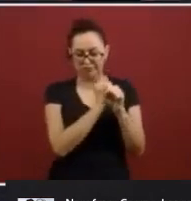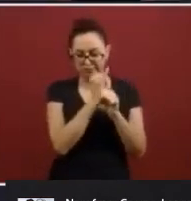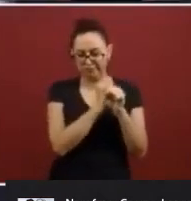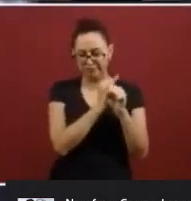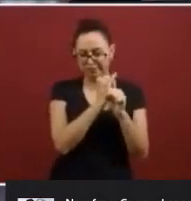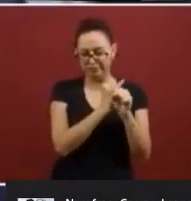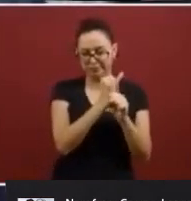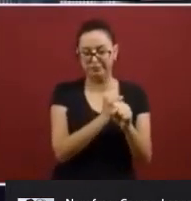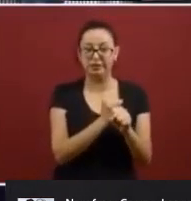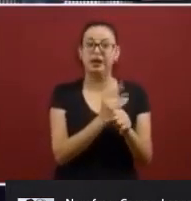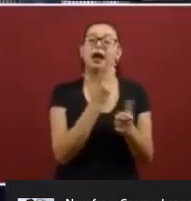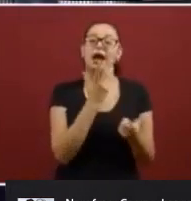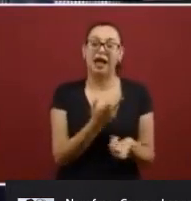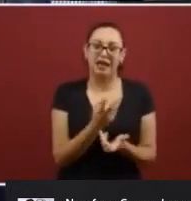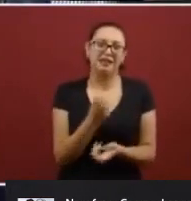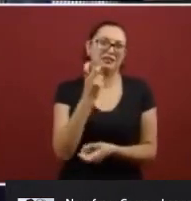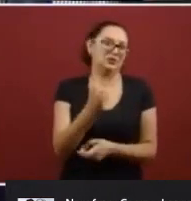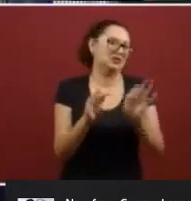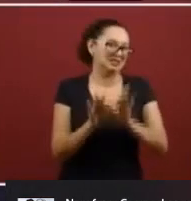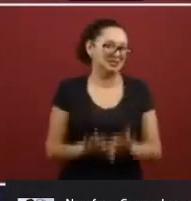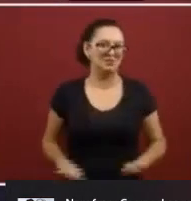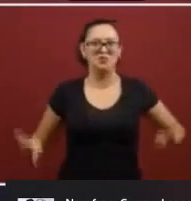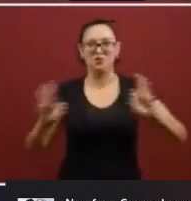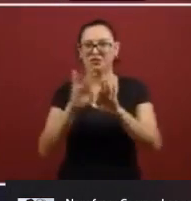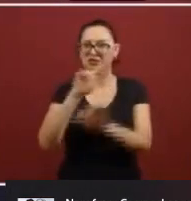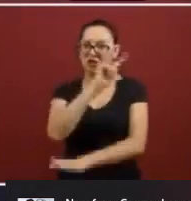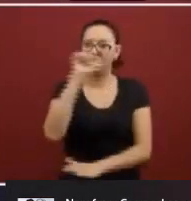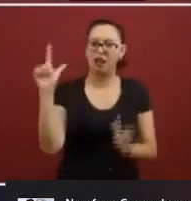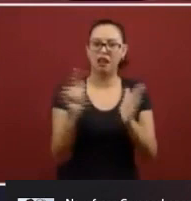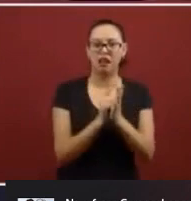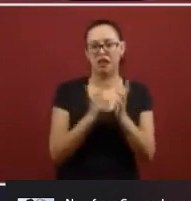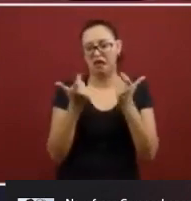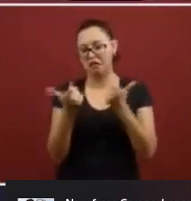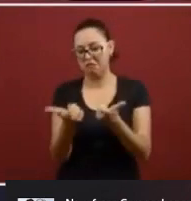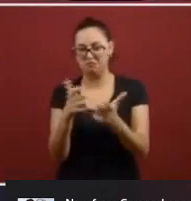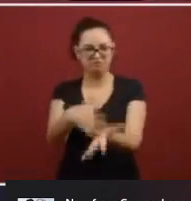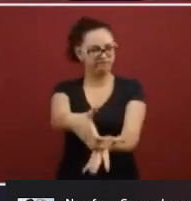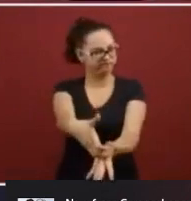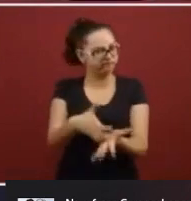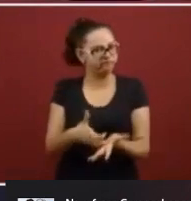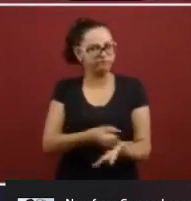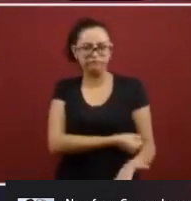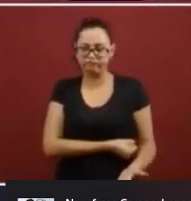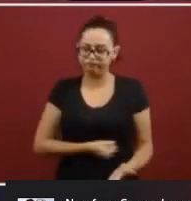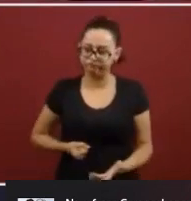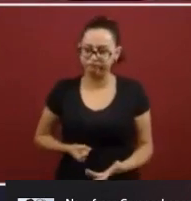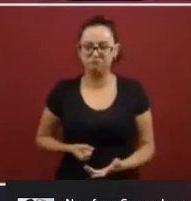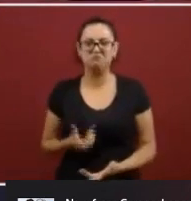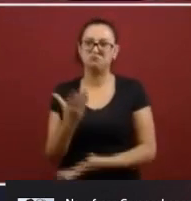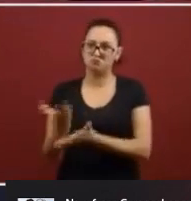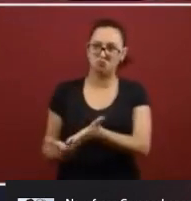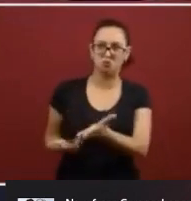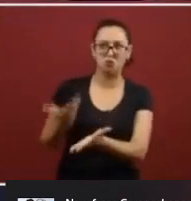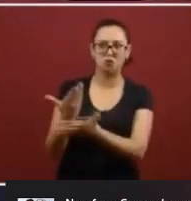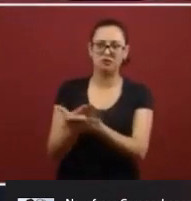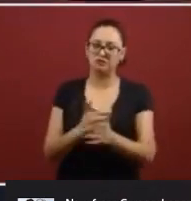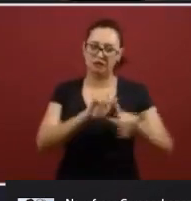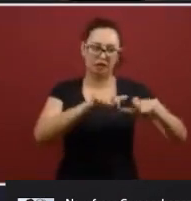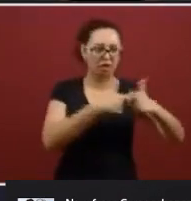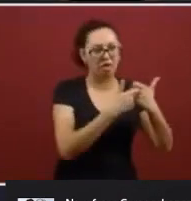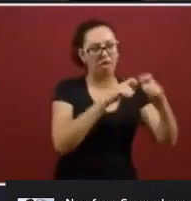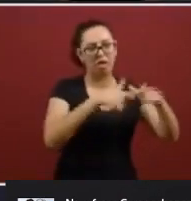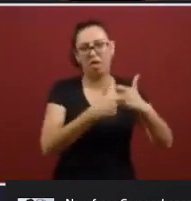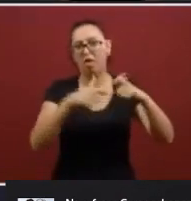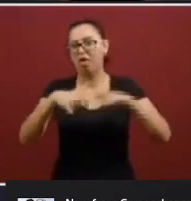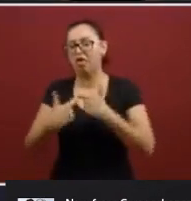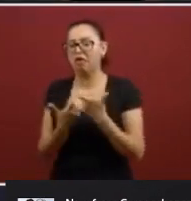purpose. en la ley de austeridad And that's why se in the law of establece austerity, el control de it's estos the, fondos. Yo the les control of these funds.